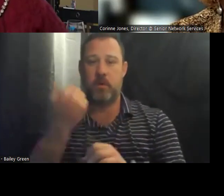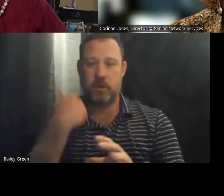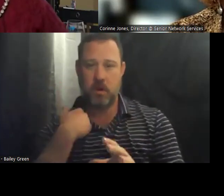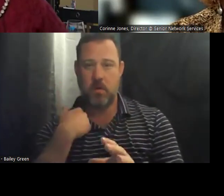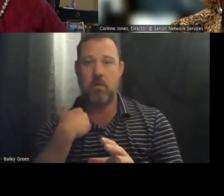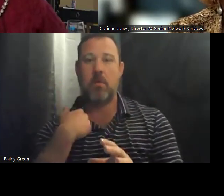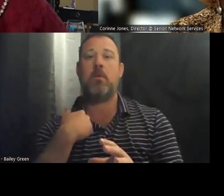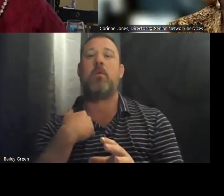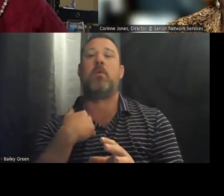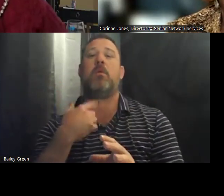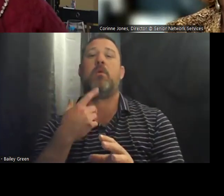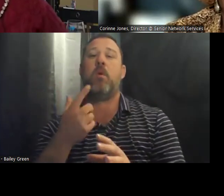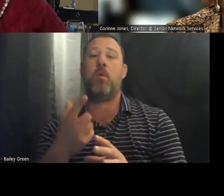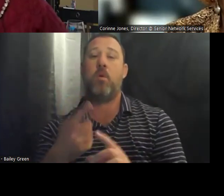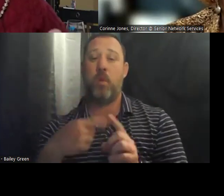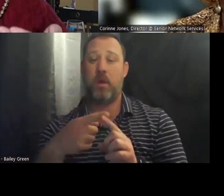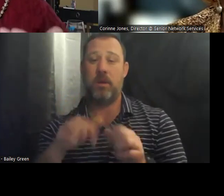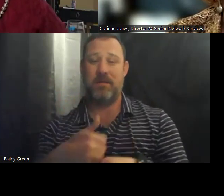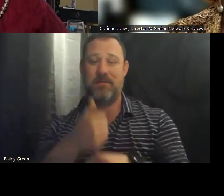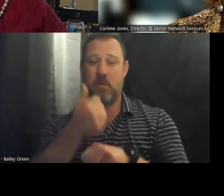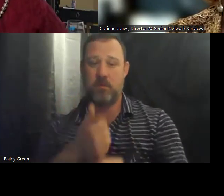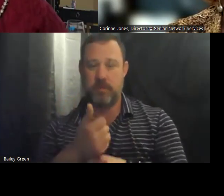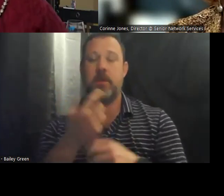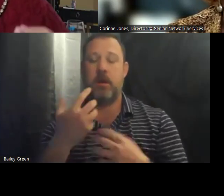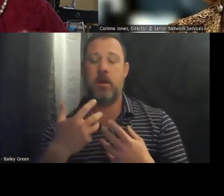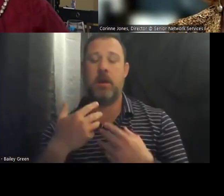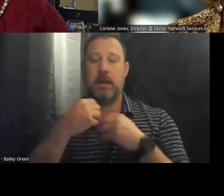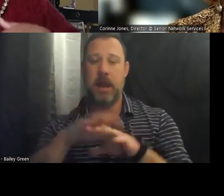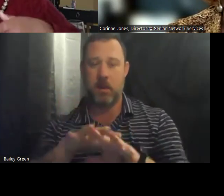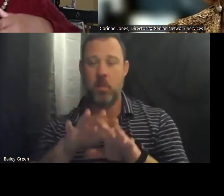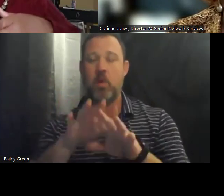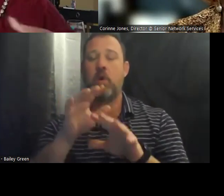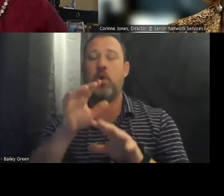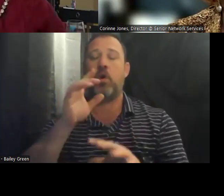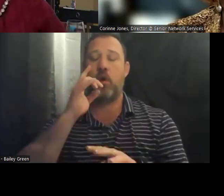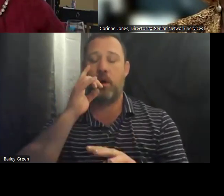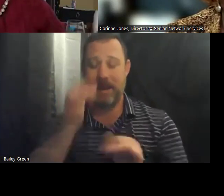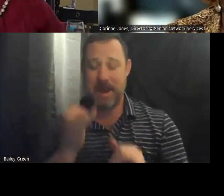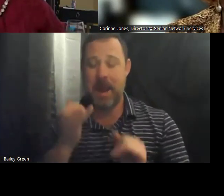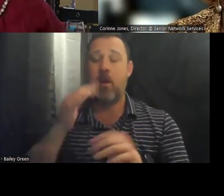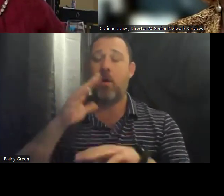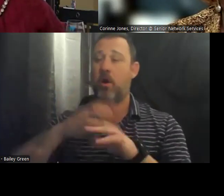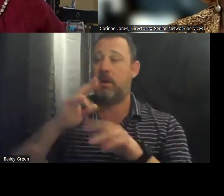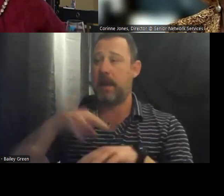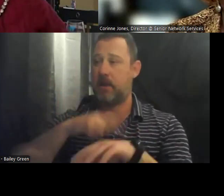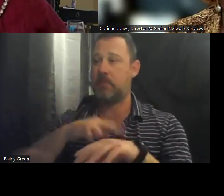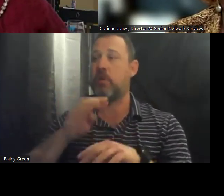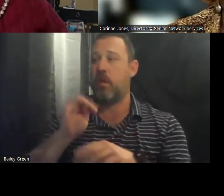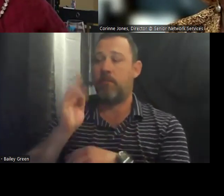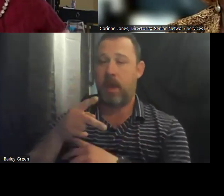we formed the Diverse Ability Advocacy Network, which is now on the national map